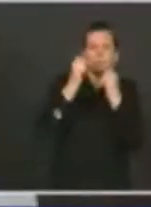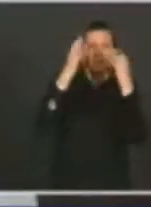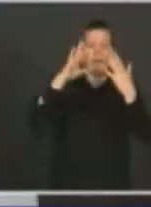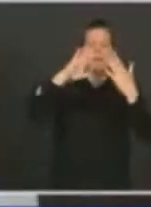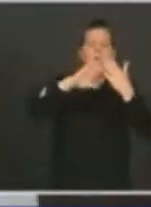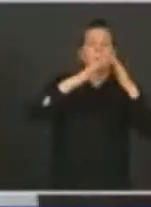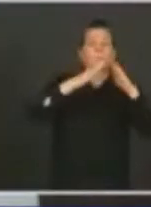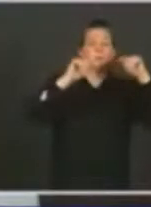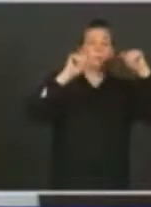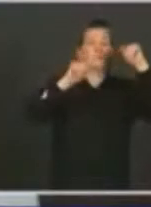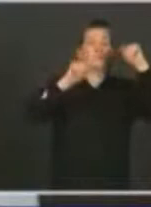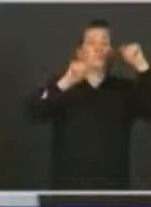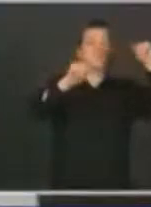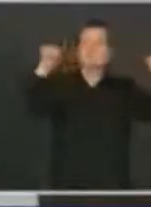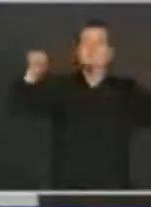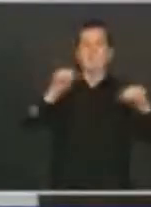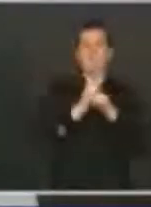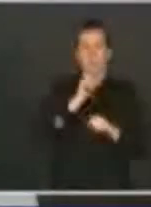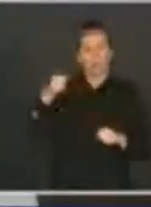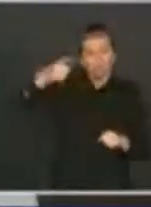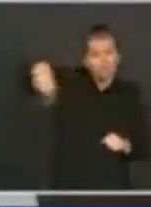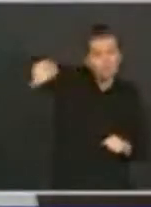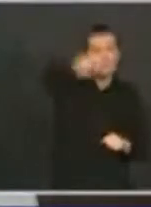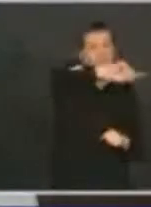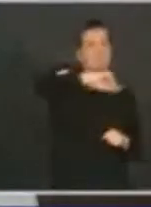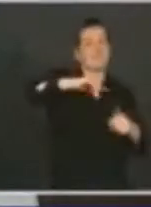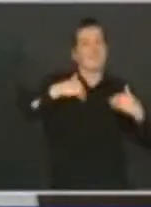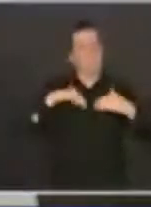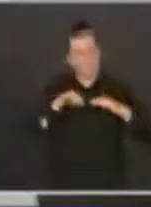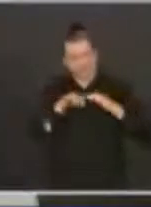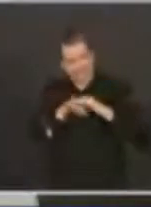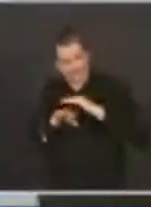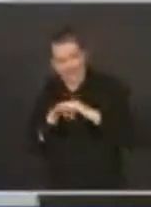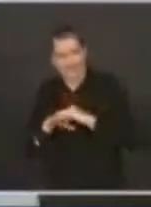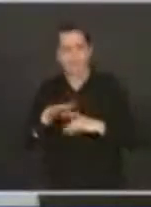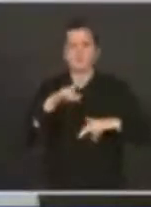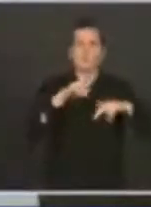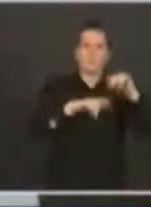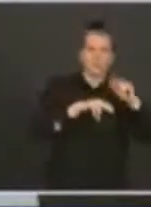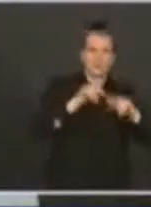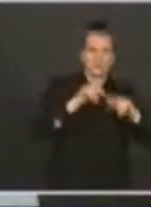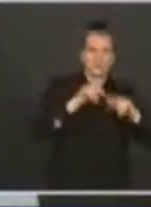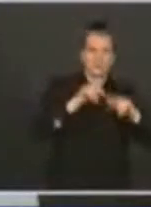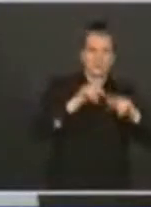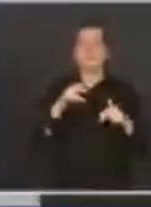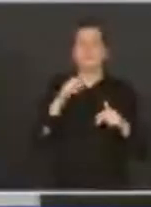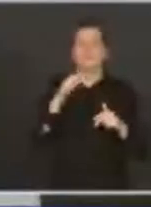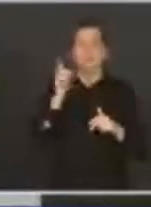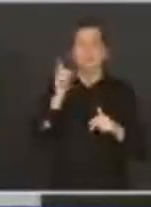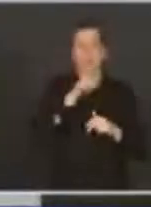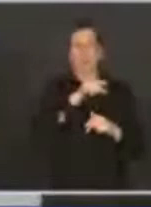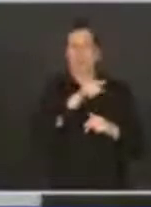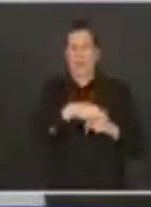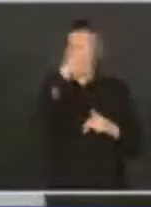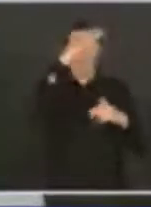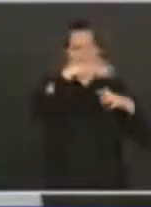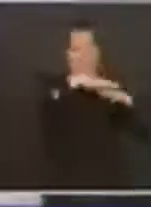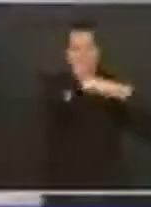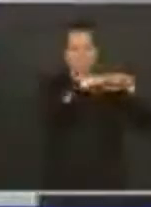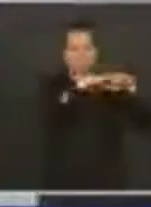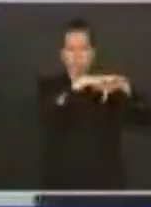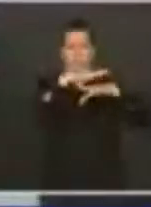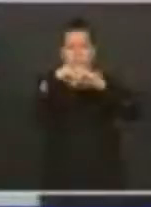that there's access available in our high-density communities for doing that. So there's a definite